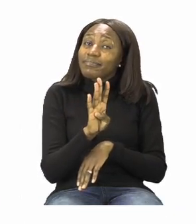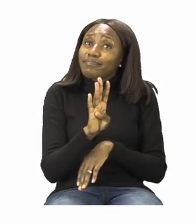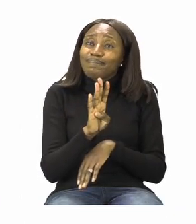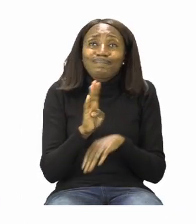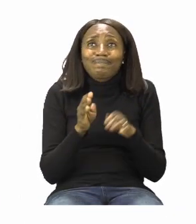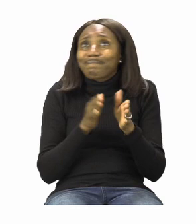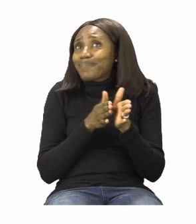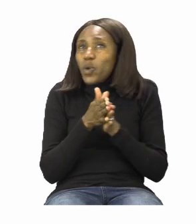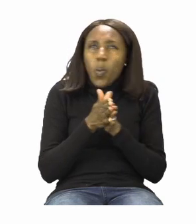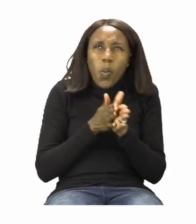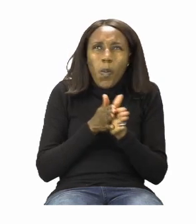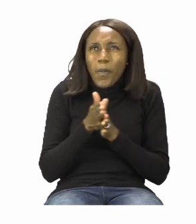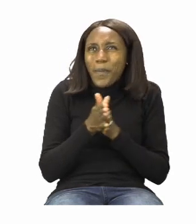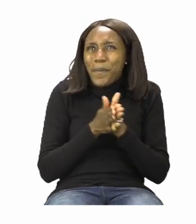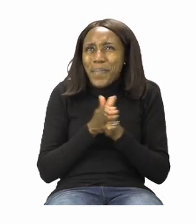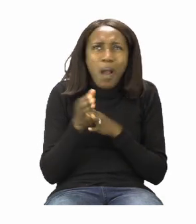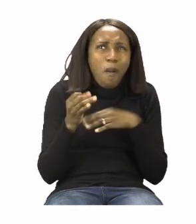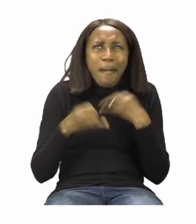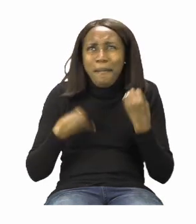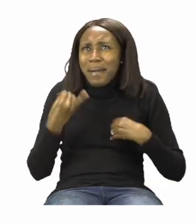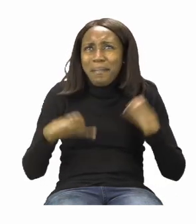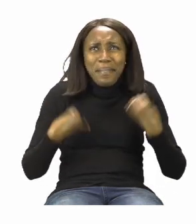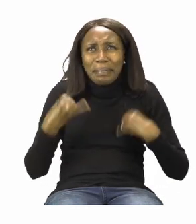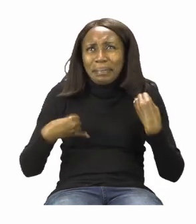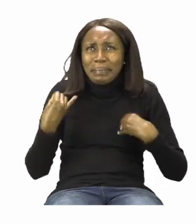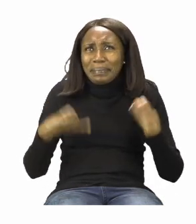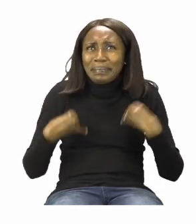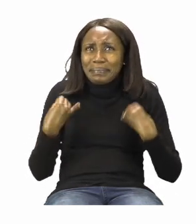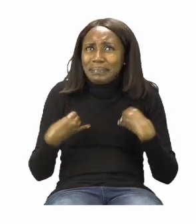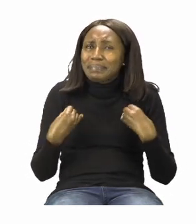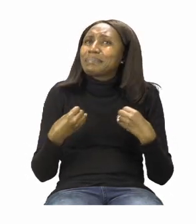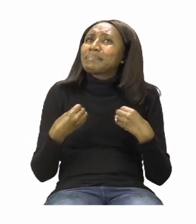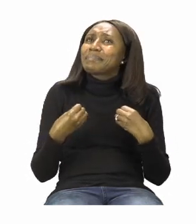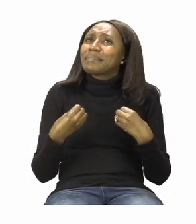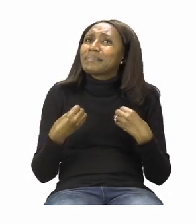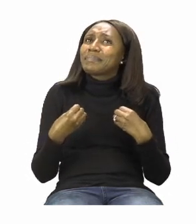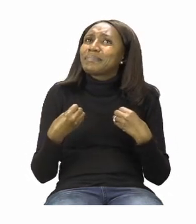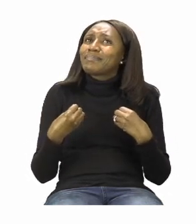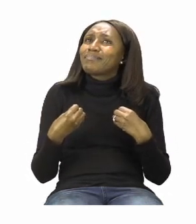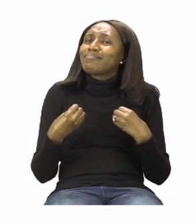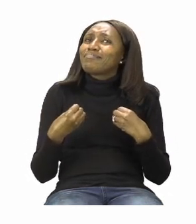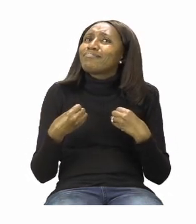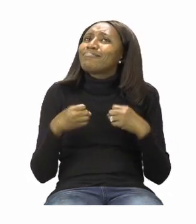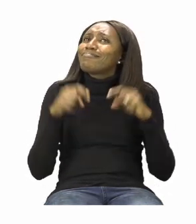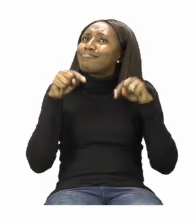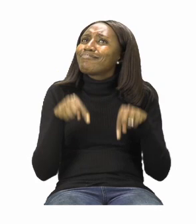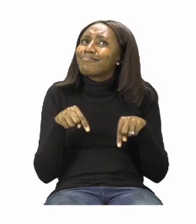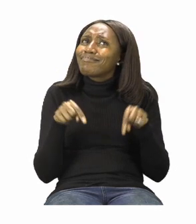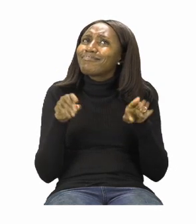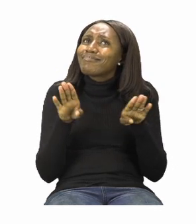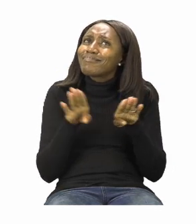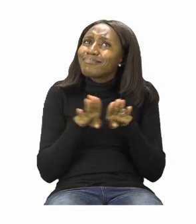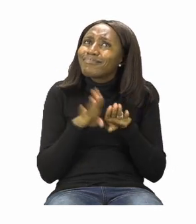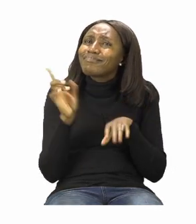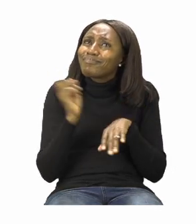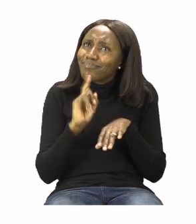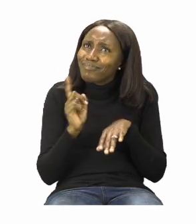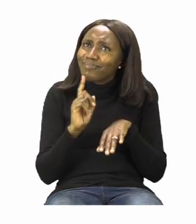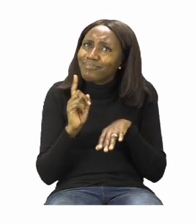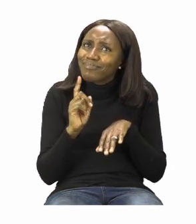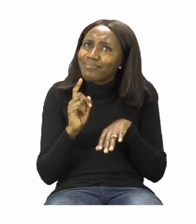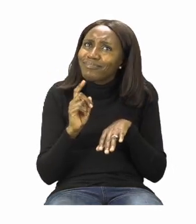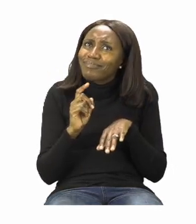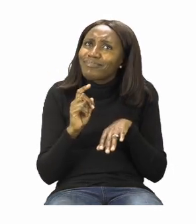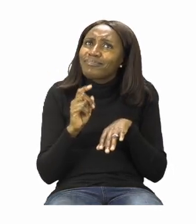very fun and exciting. It's going to be our job to mark all the